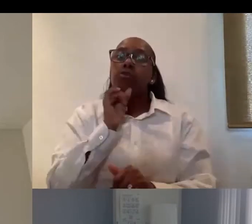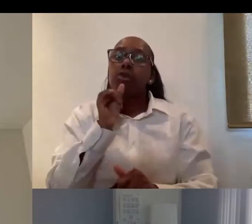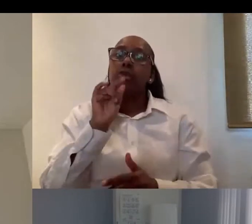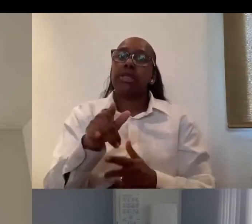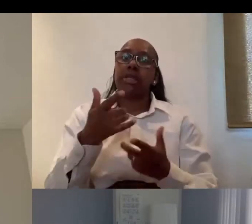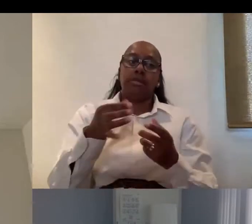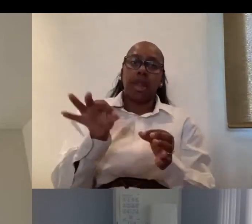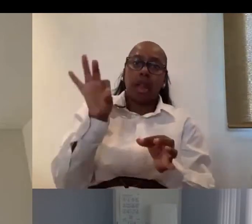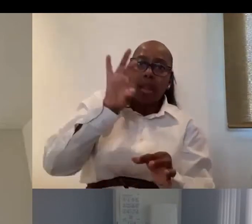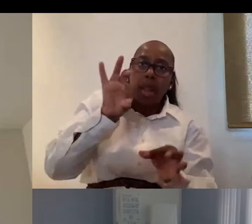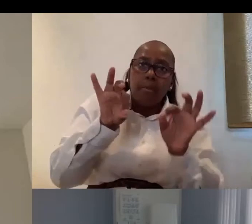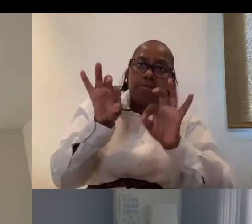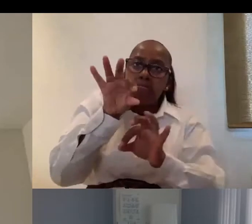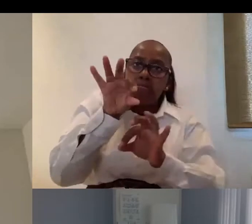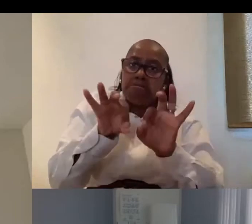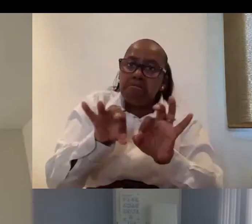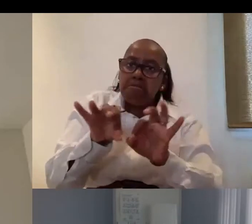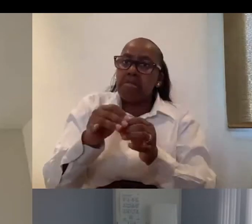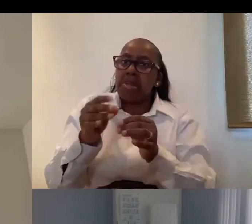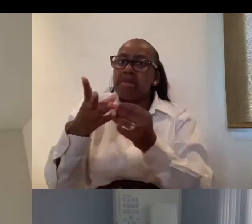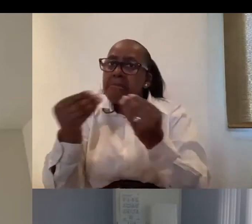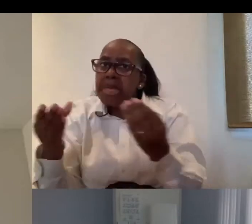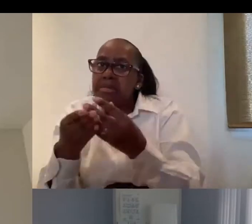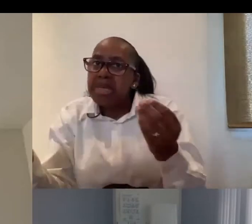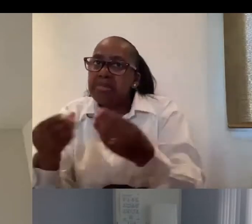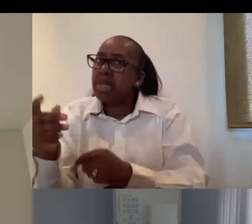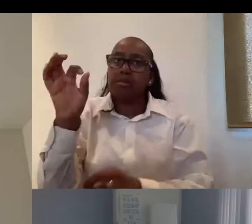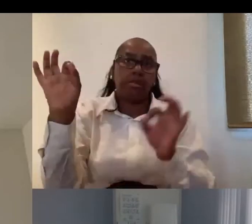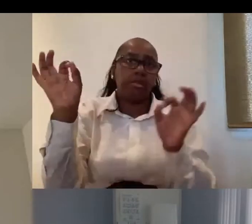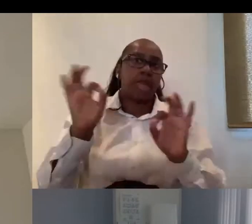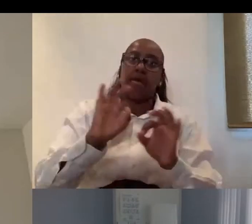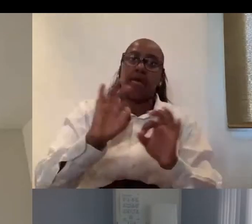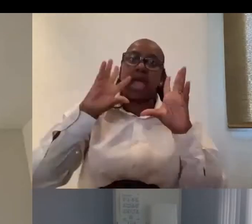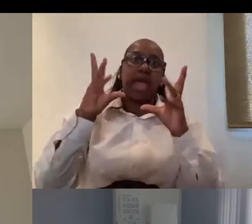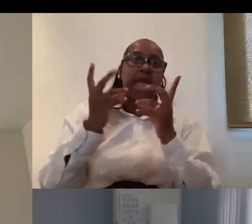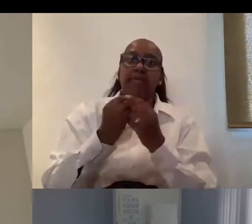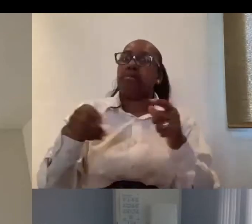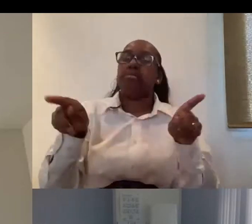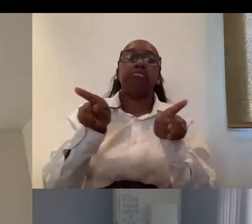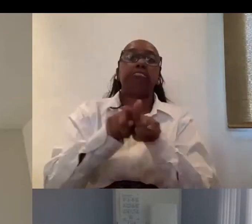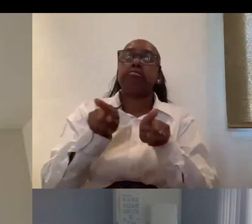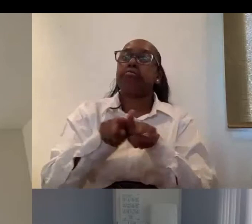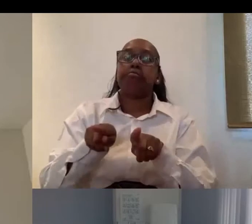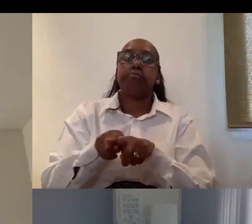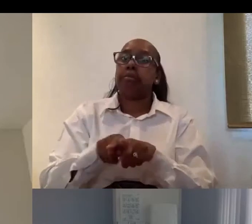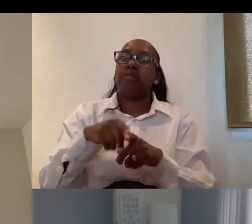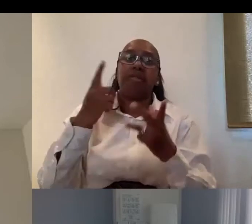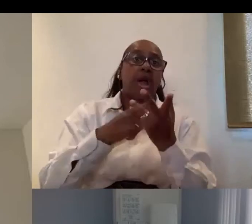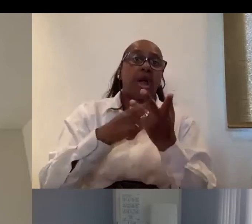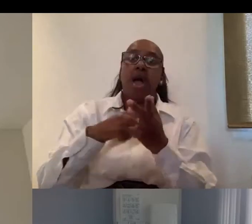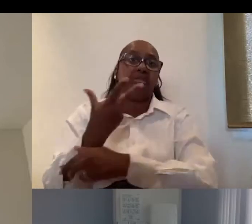any vaccine have been skipped. Everything has been done with these vaccines exactly as it has been done for any